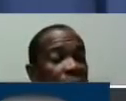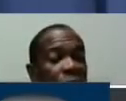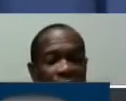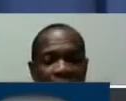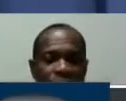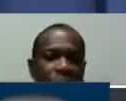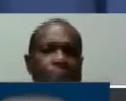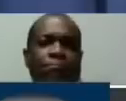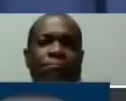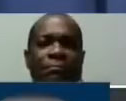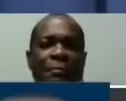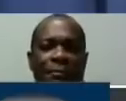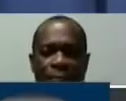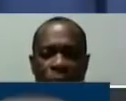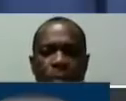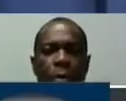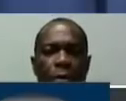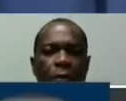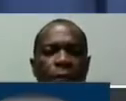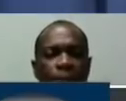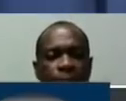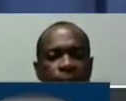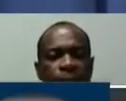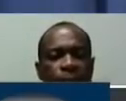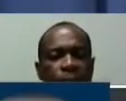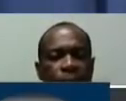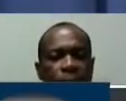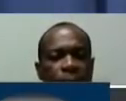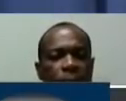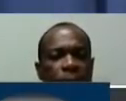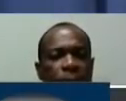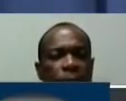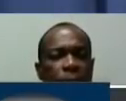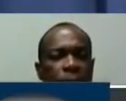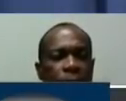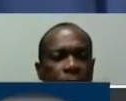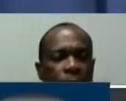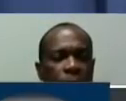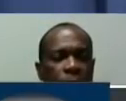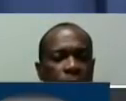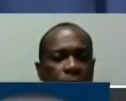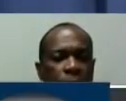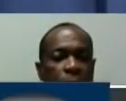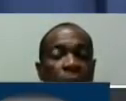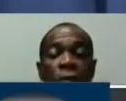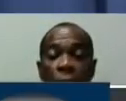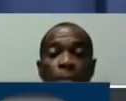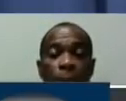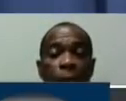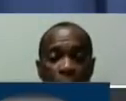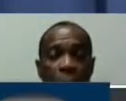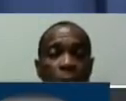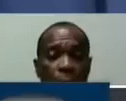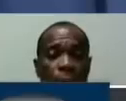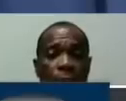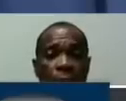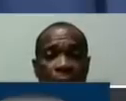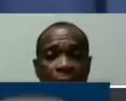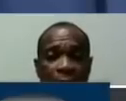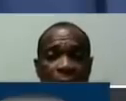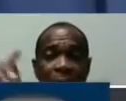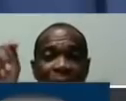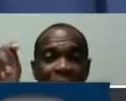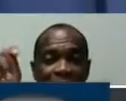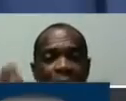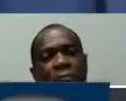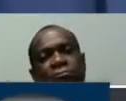healthcare system in Tobago is up and running and has been, and I pledge to my